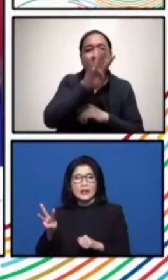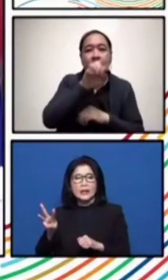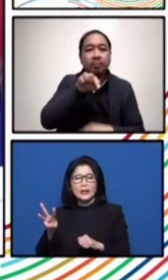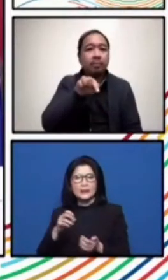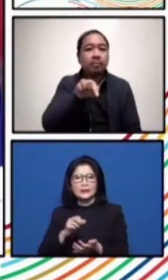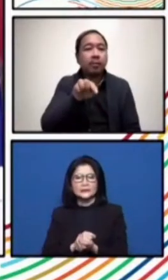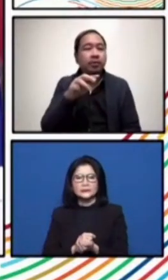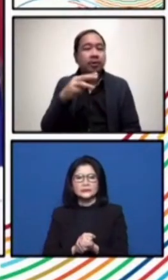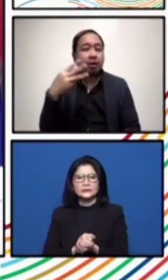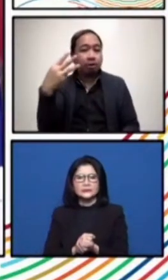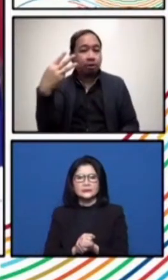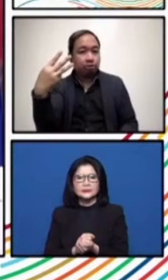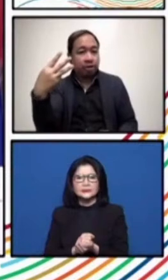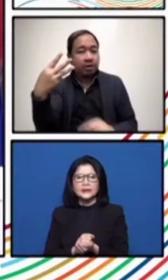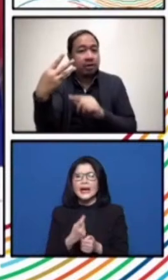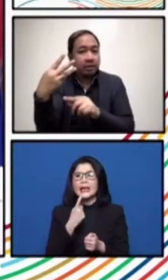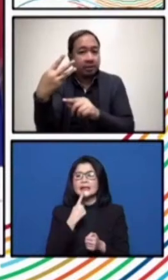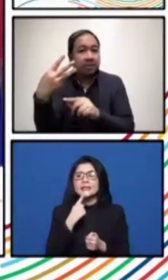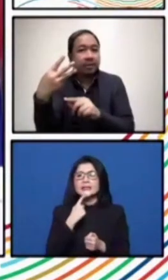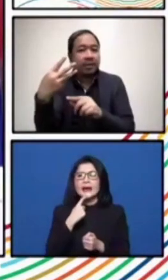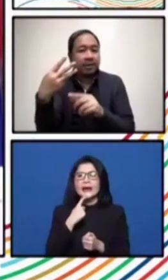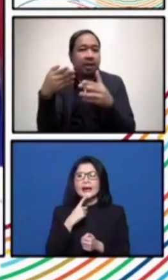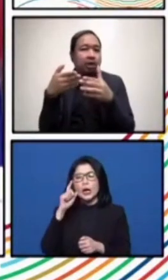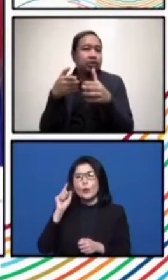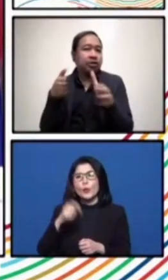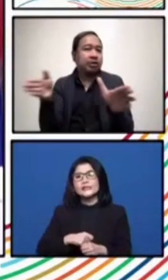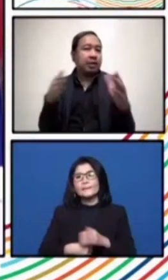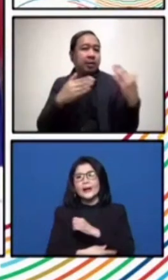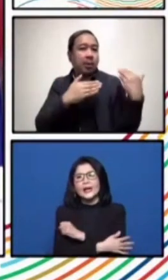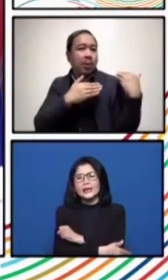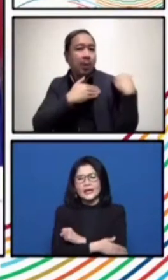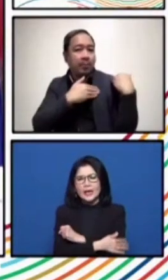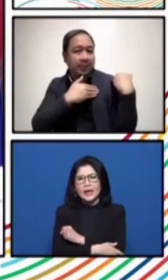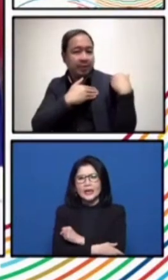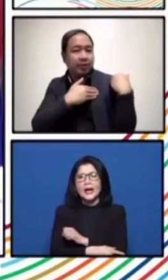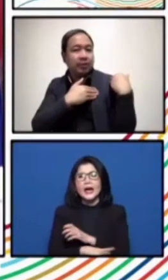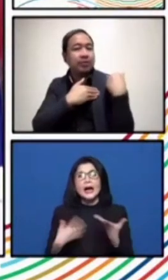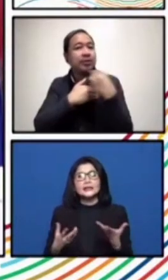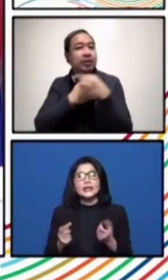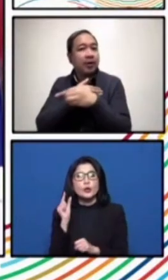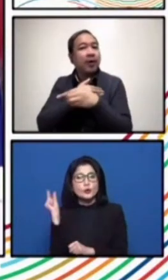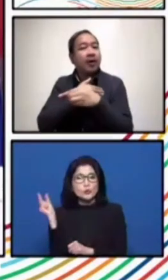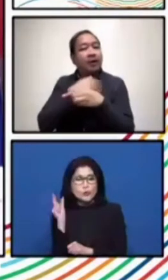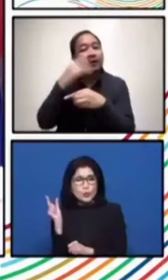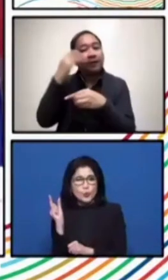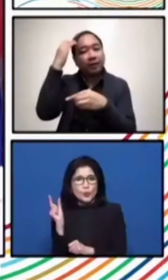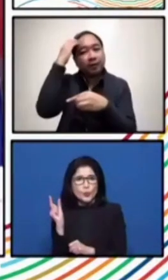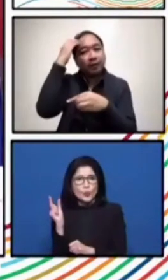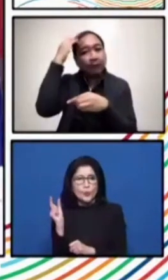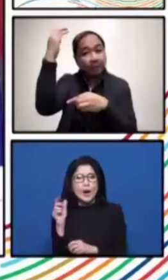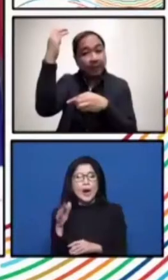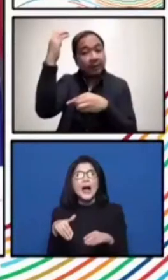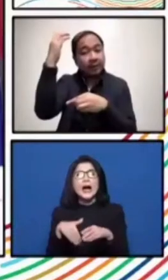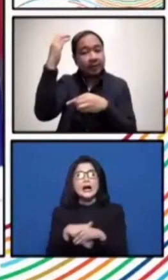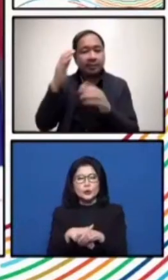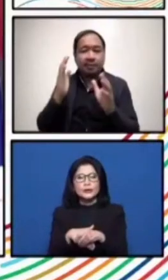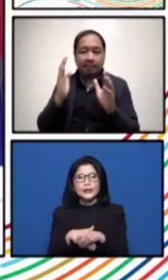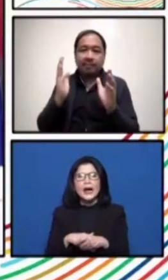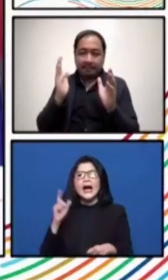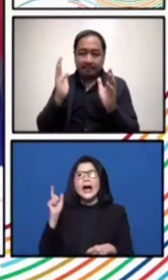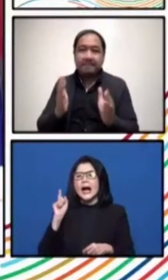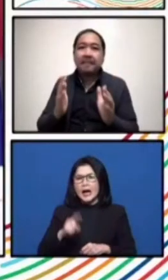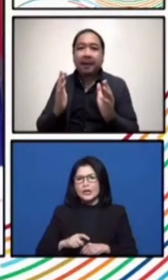State obligation or general obligation of Step parties should be Implement on the ground